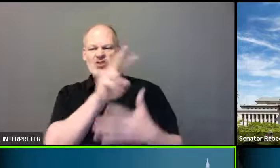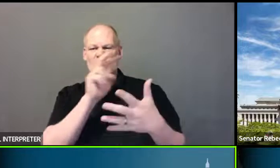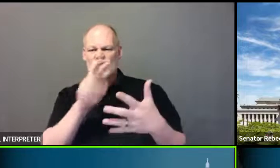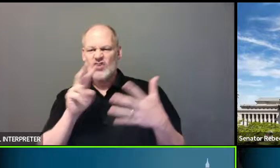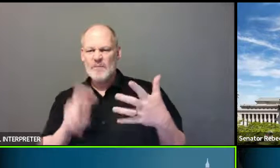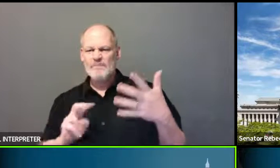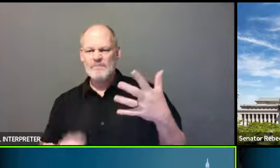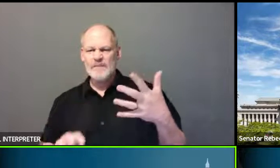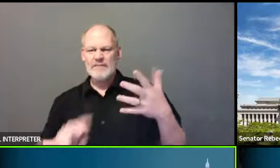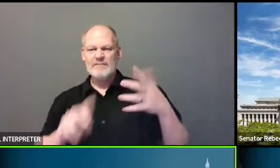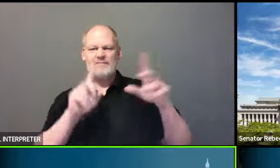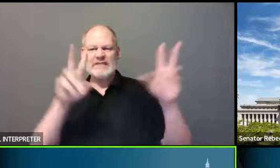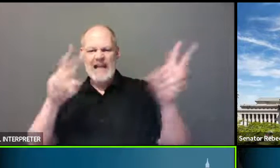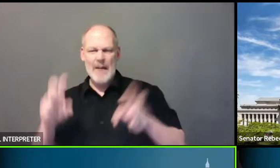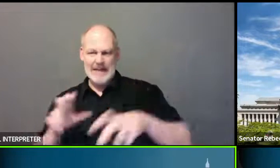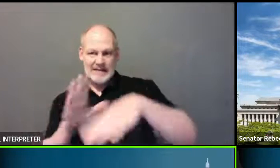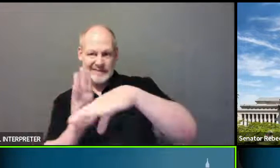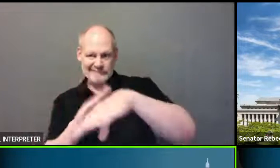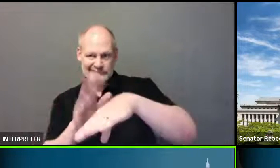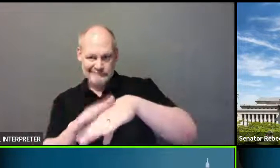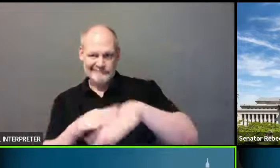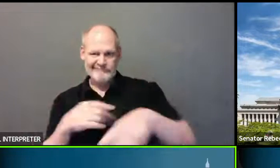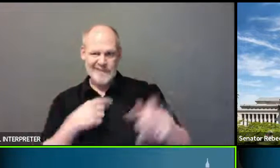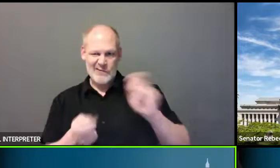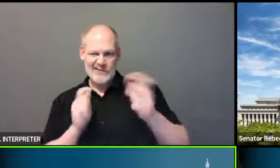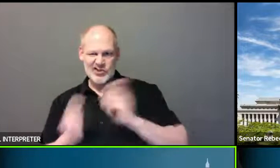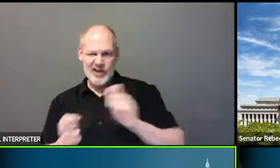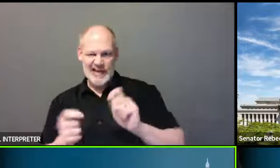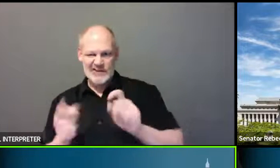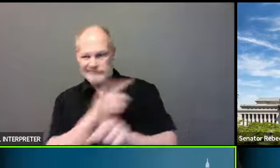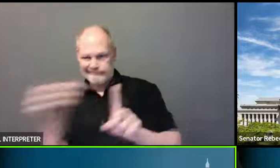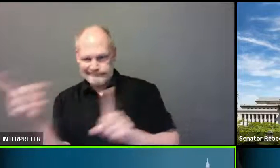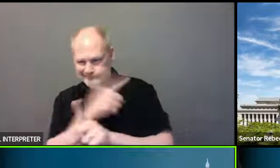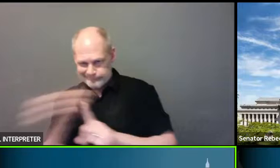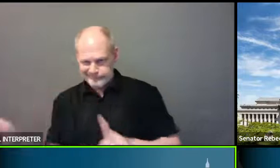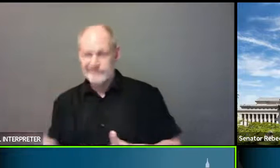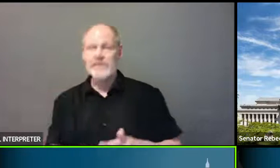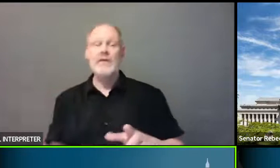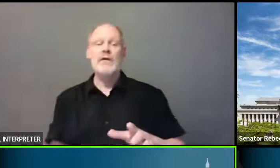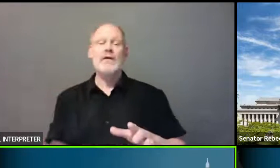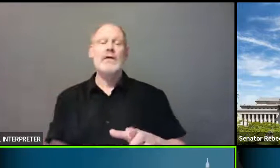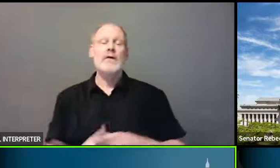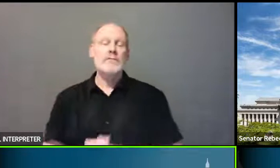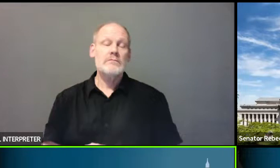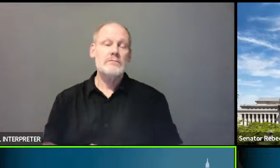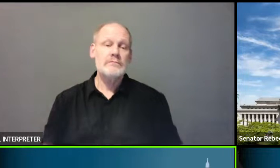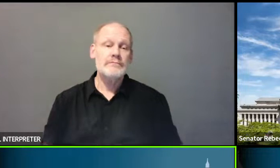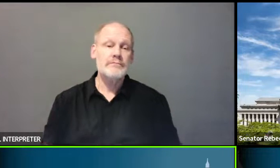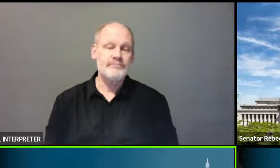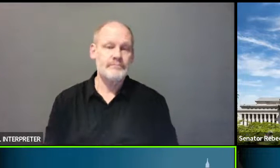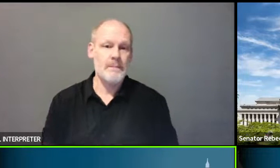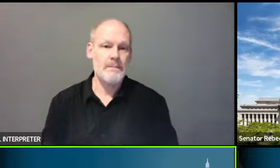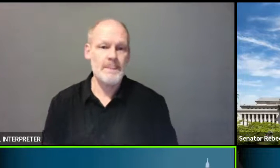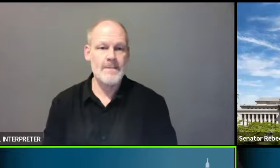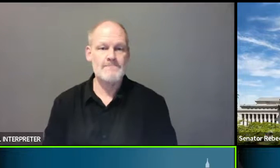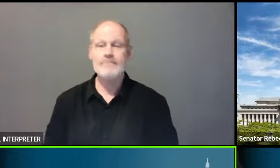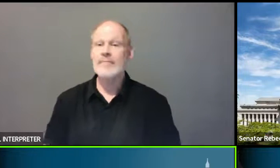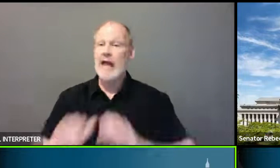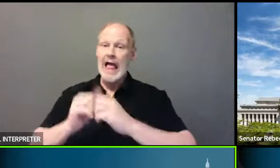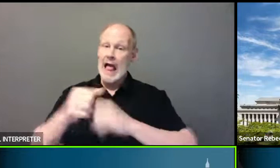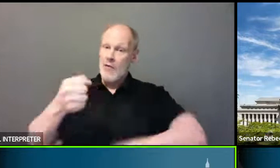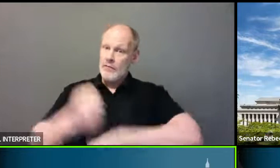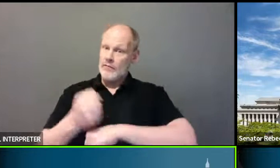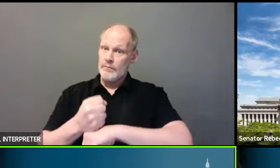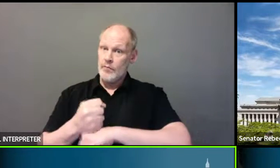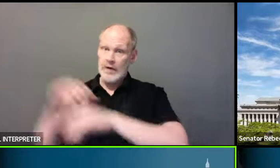we are supporting our immigrant and refugee population. Again, we may not have